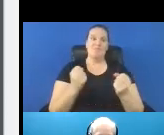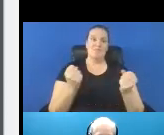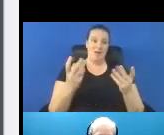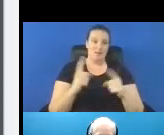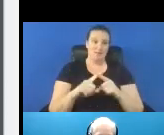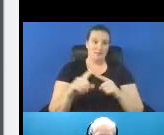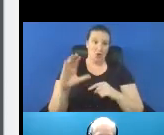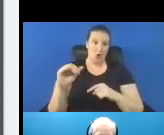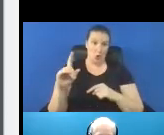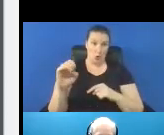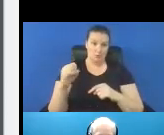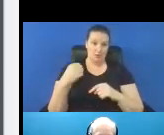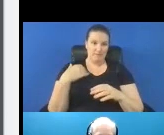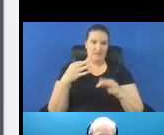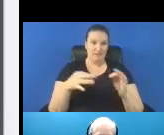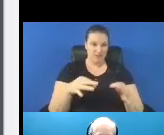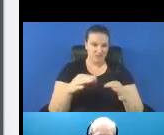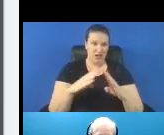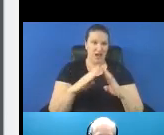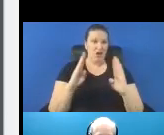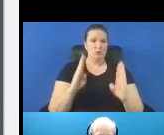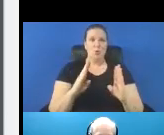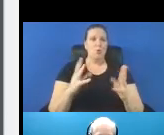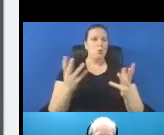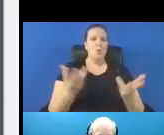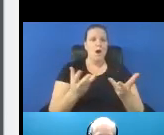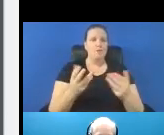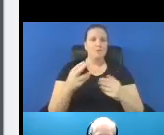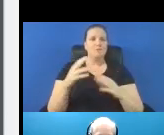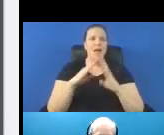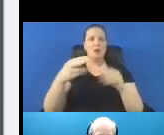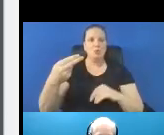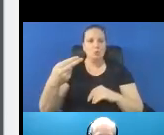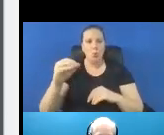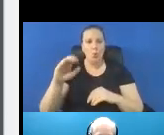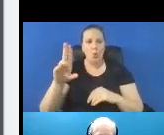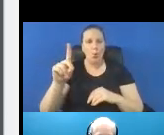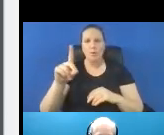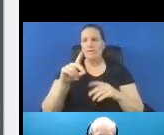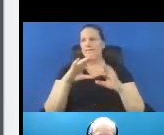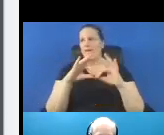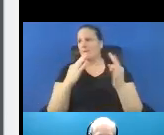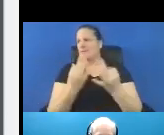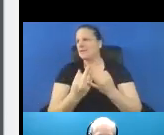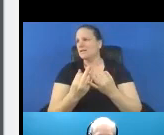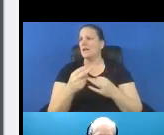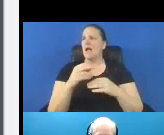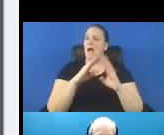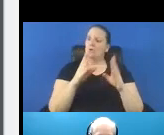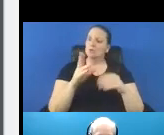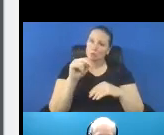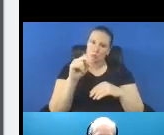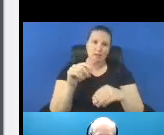have definitions of a household, what a household is, or what a family is, or a housing unit is in our development